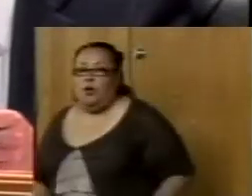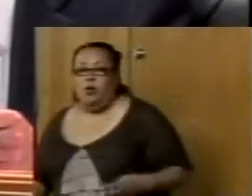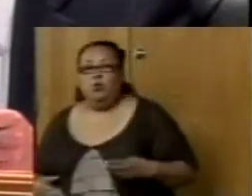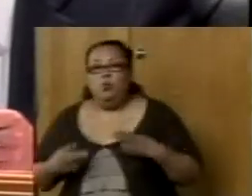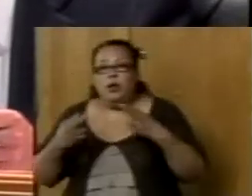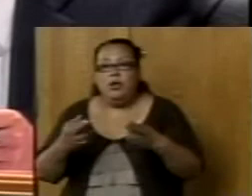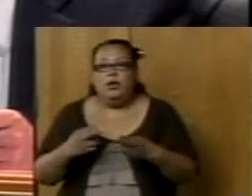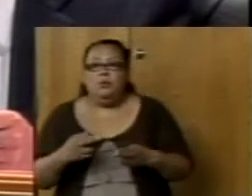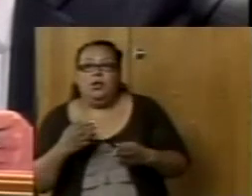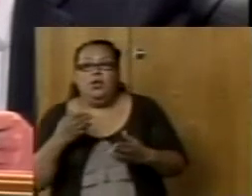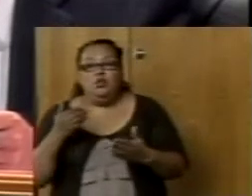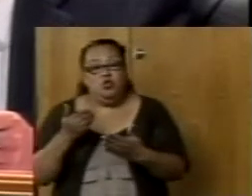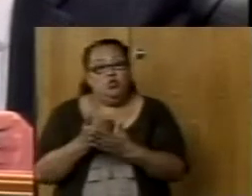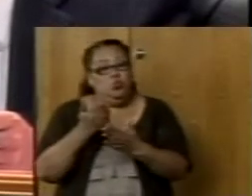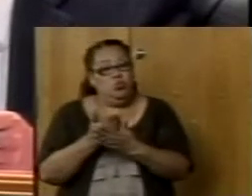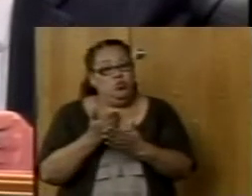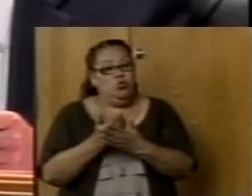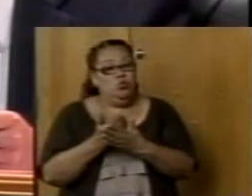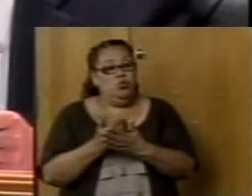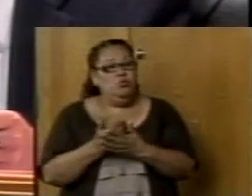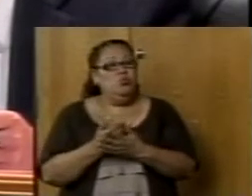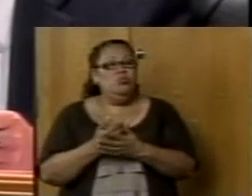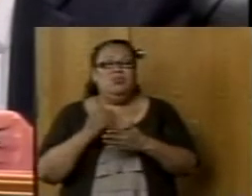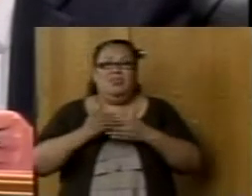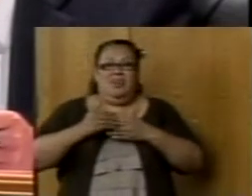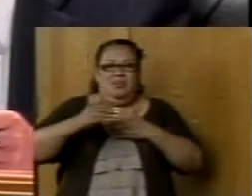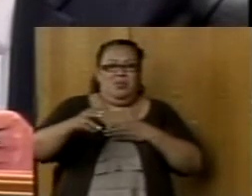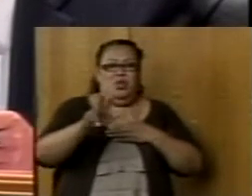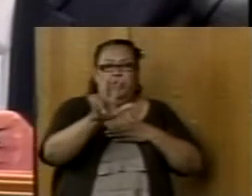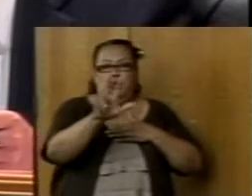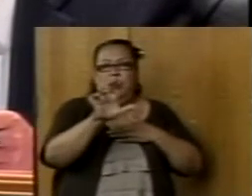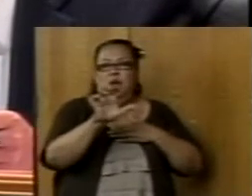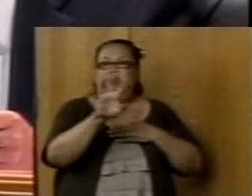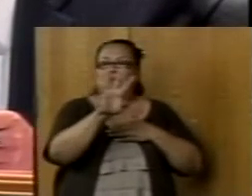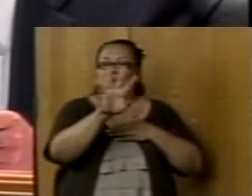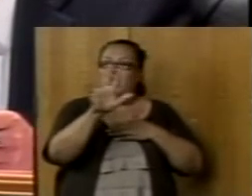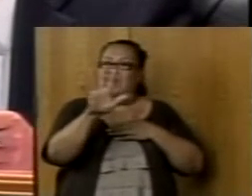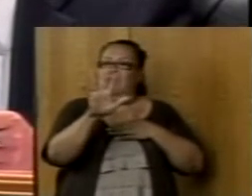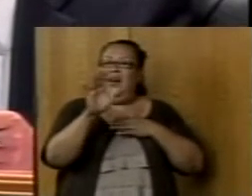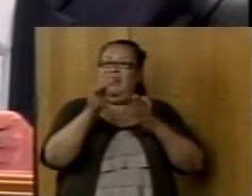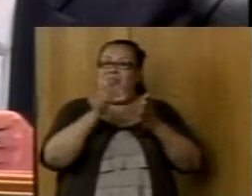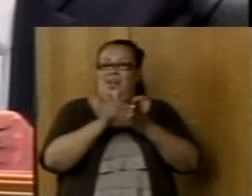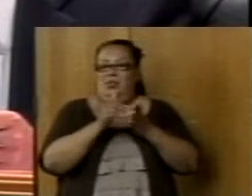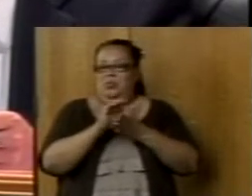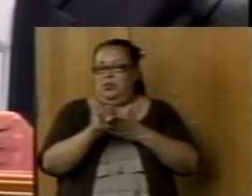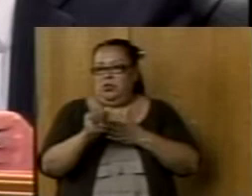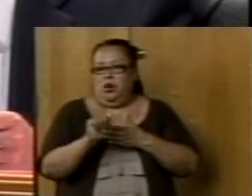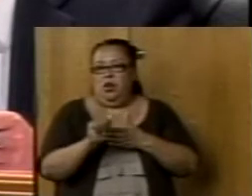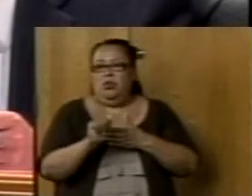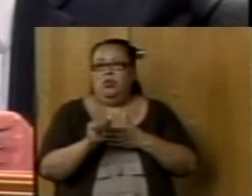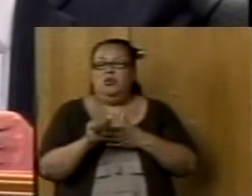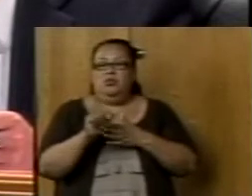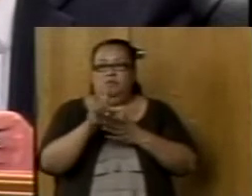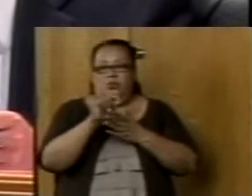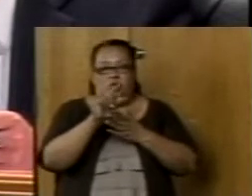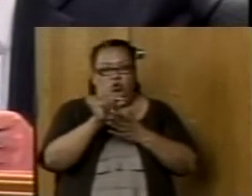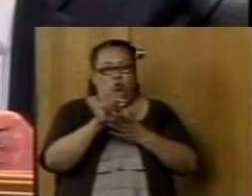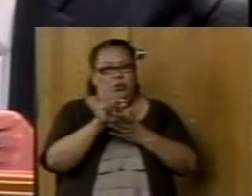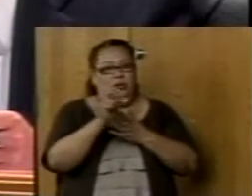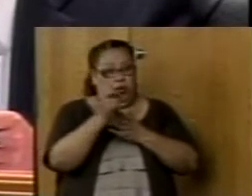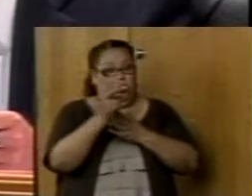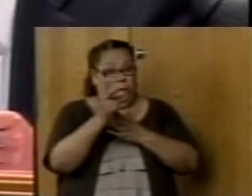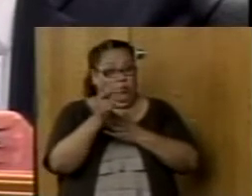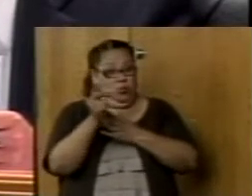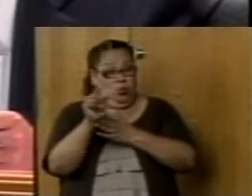Education Service Center renewal in the amount not to exceed $345,000 for the 2012-2013 school year. Items to be purchased and